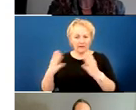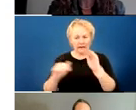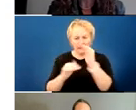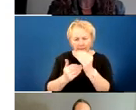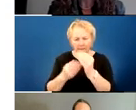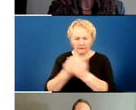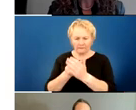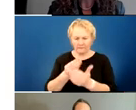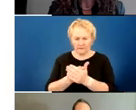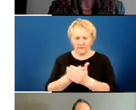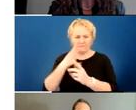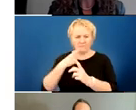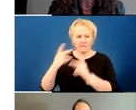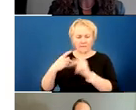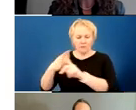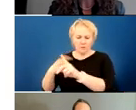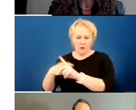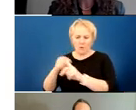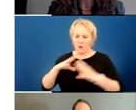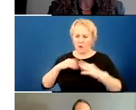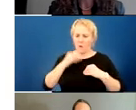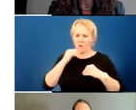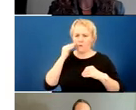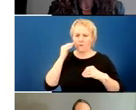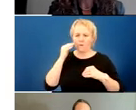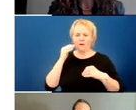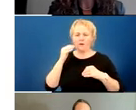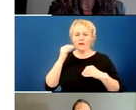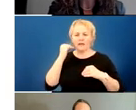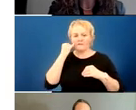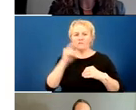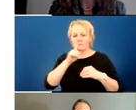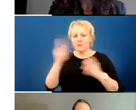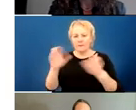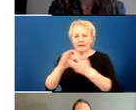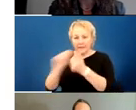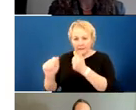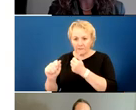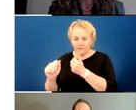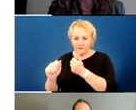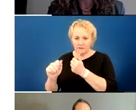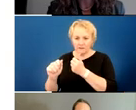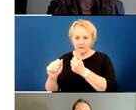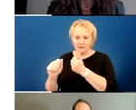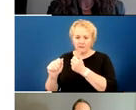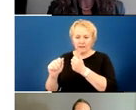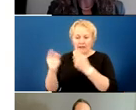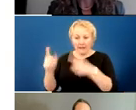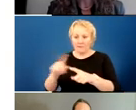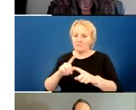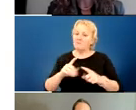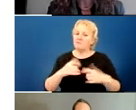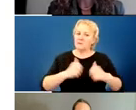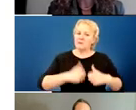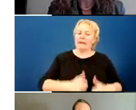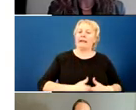financial assistance for renters and homeowners with disaster-caused real property damage that did not render the home uninhabitable through other